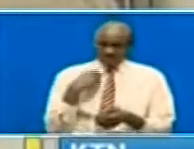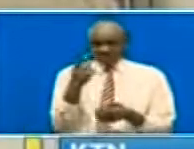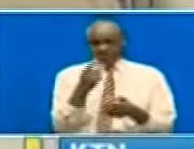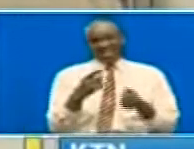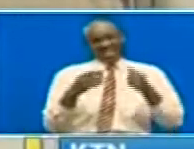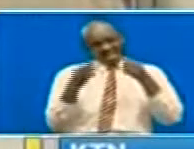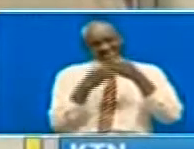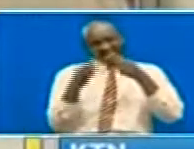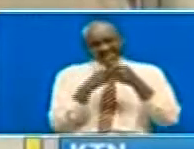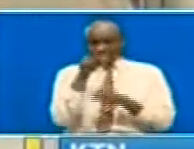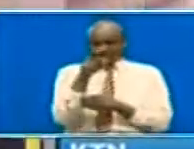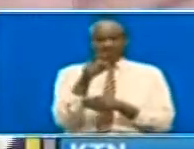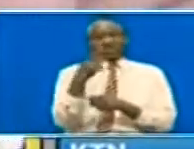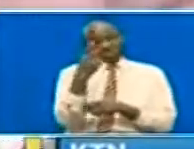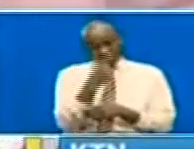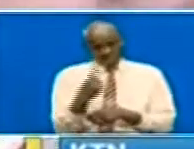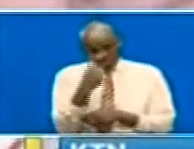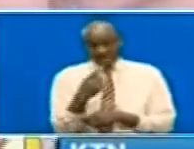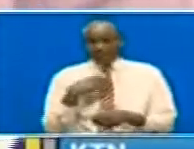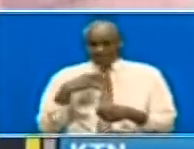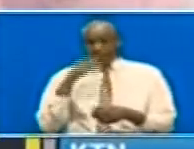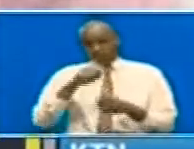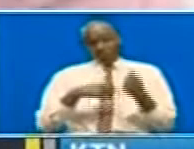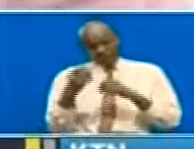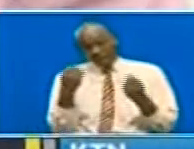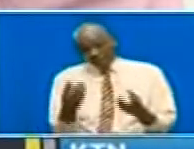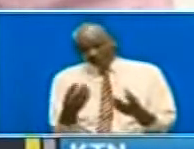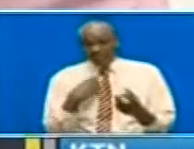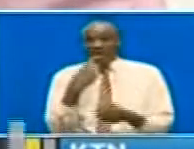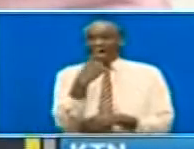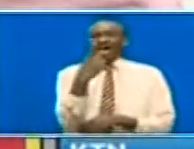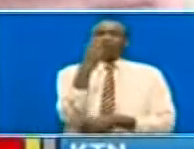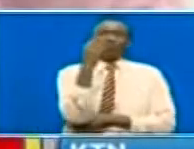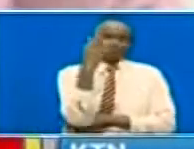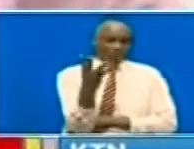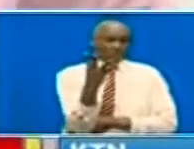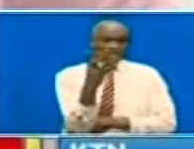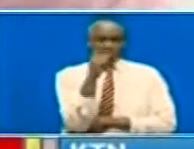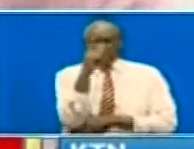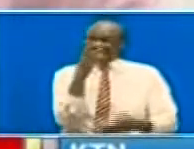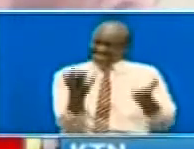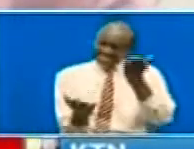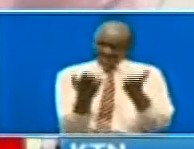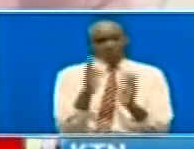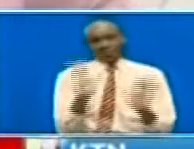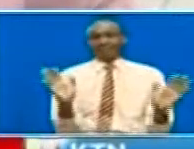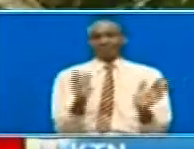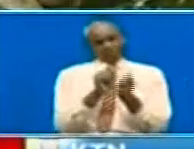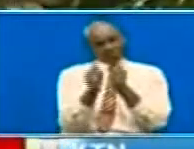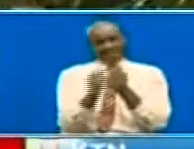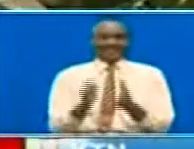of 88 shillings in January, consumers were buying for as much as 104 shillings a kilogram of maize